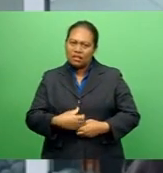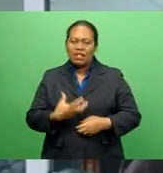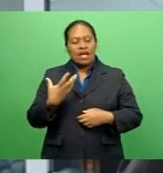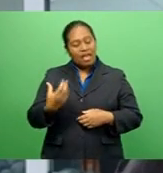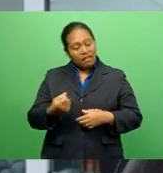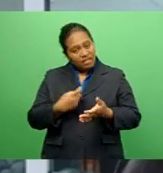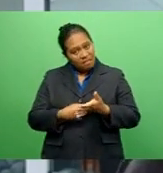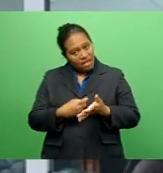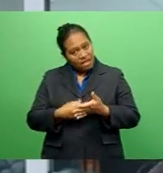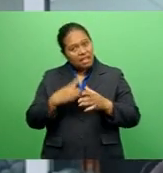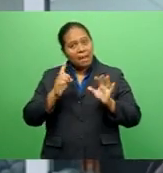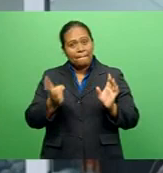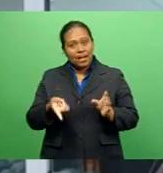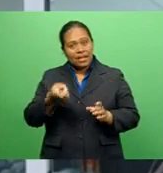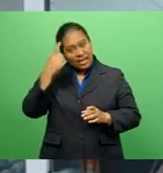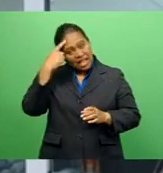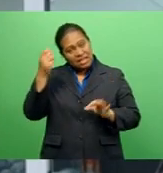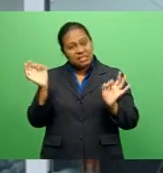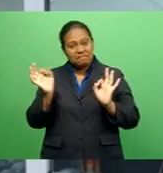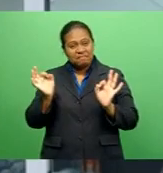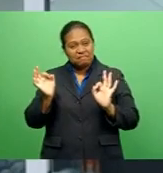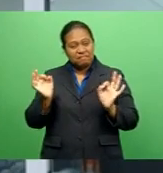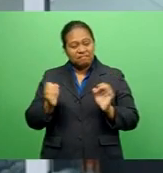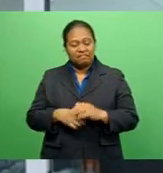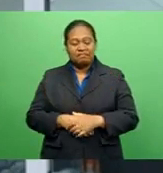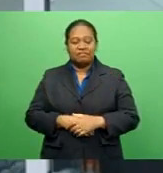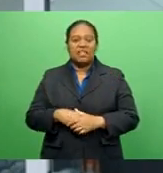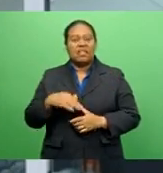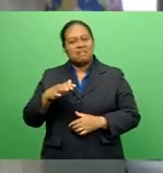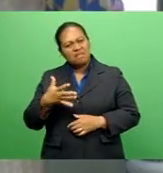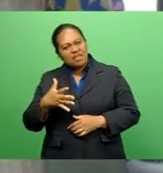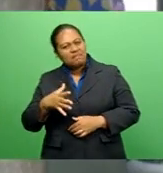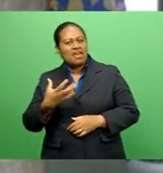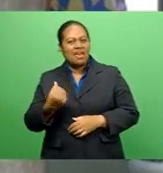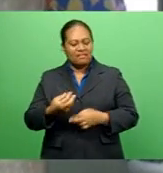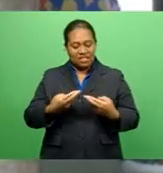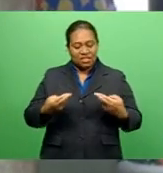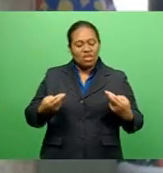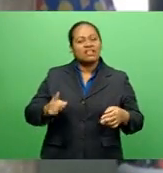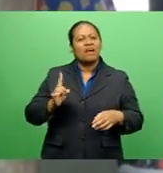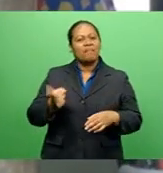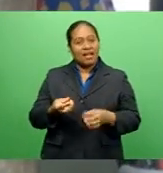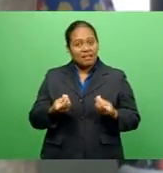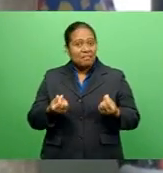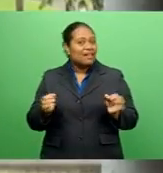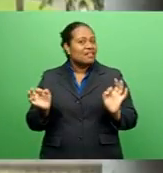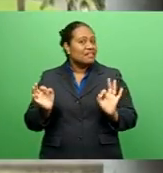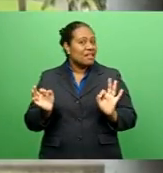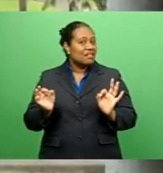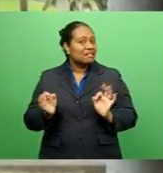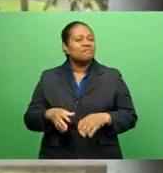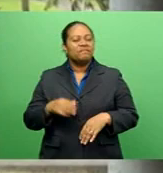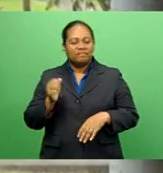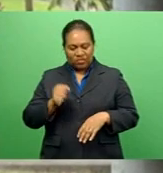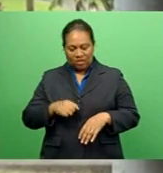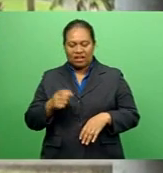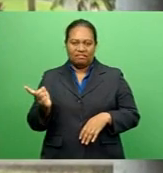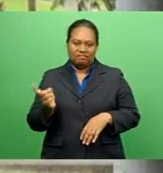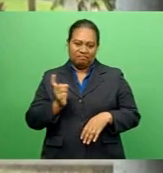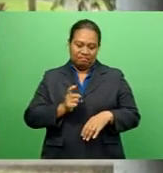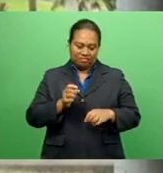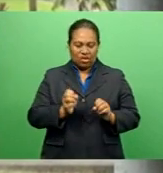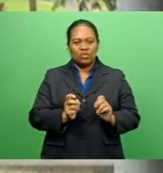but don't have the idea, right? Who probably have the resources and don't have the money, this is the fair for them,